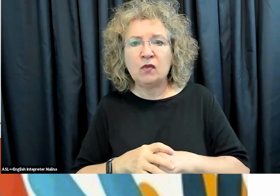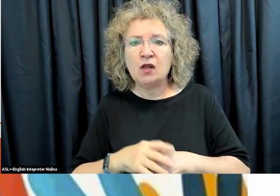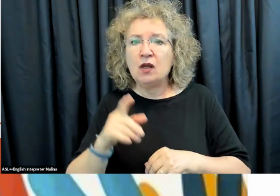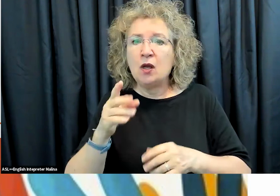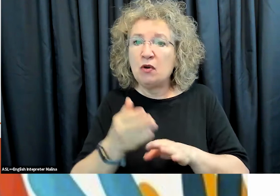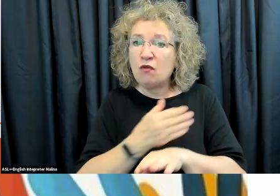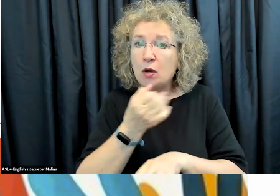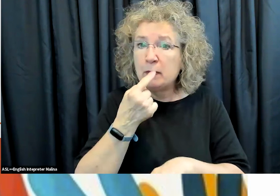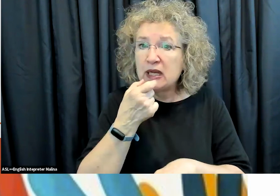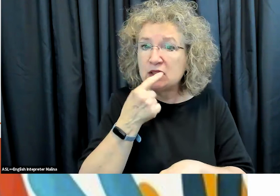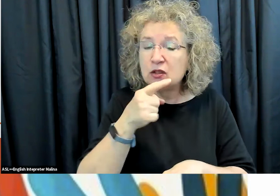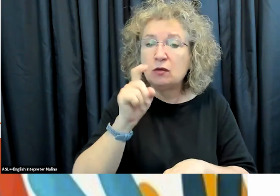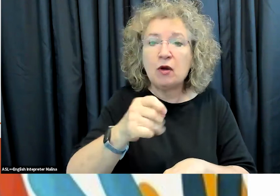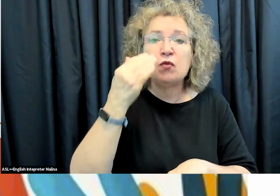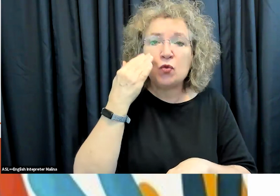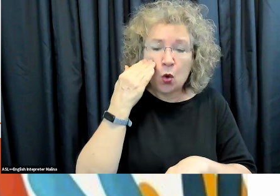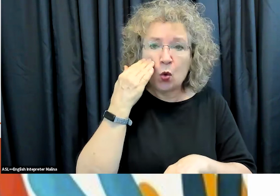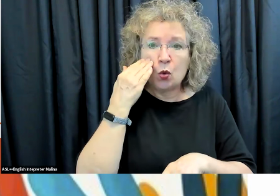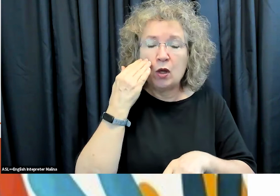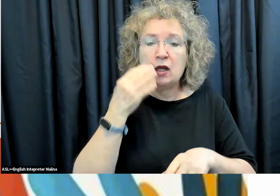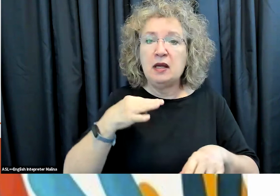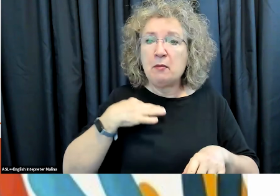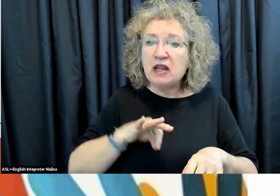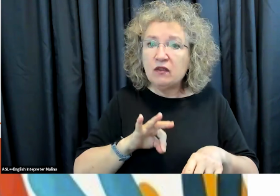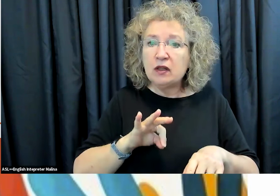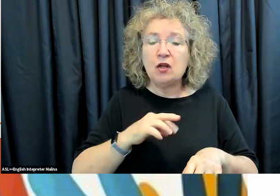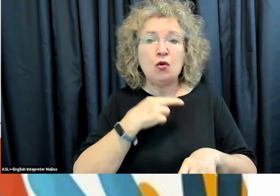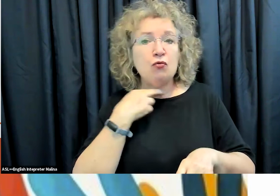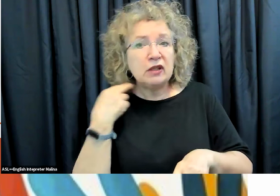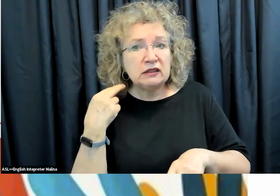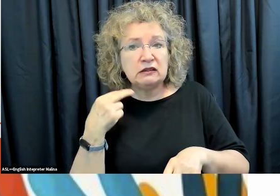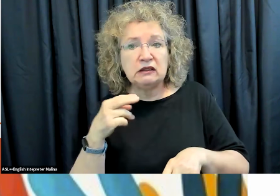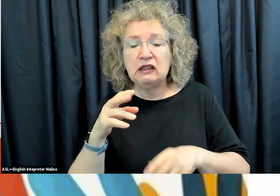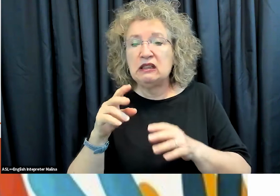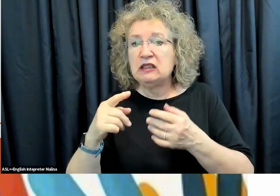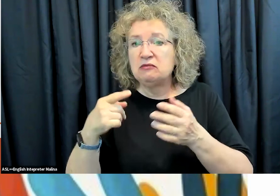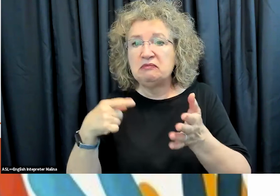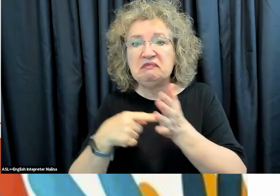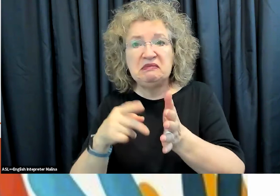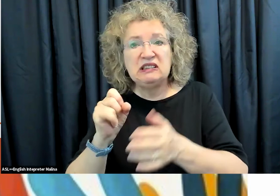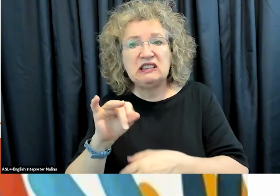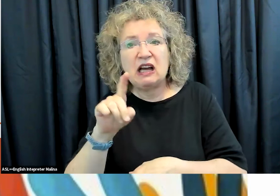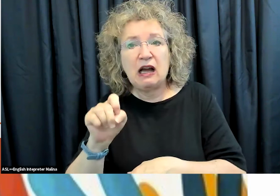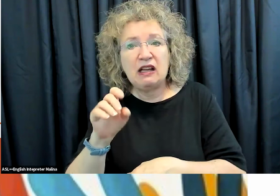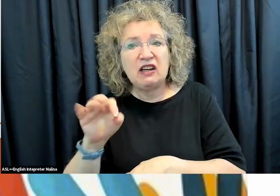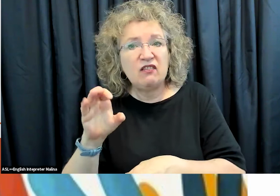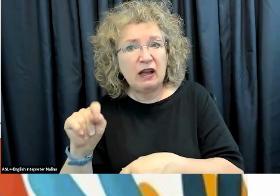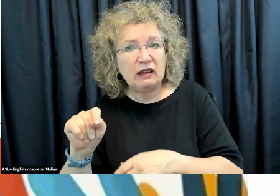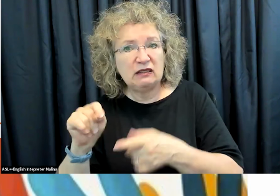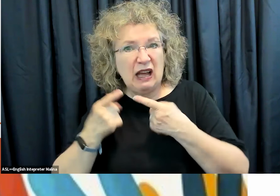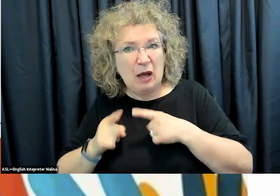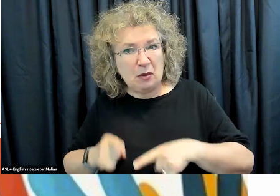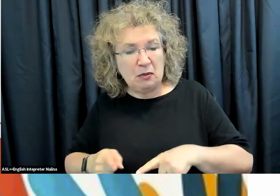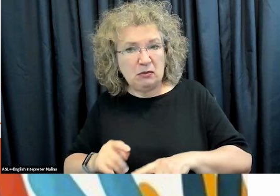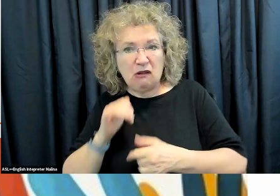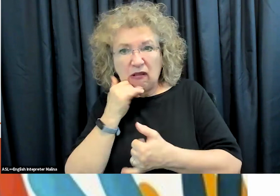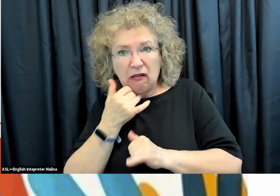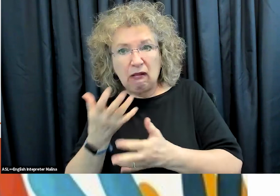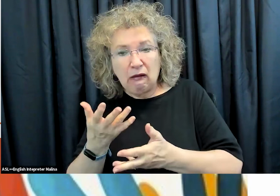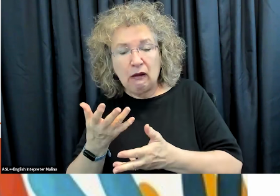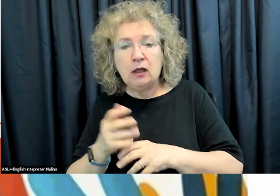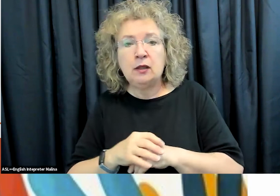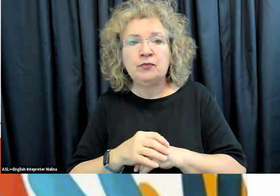effects, including what could happen if you don't take it. You should tell your healthcare provider how you prefer to take your medicine, for